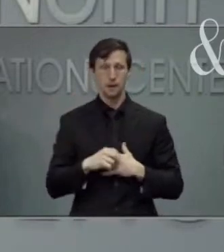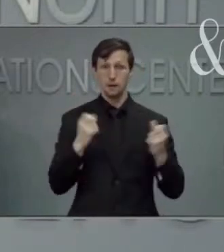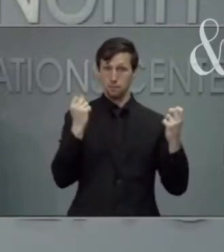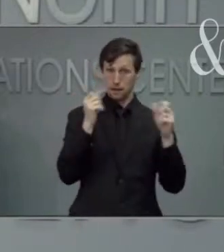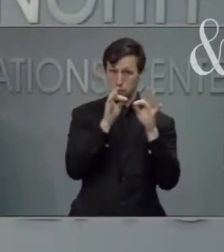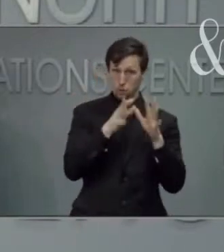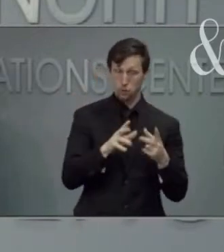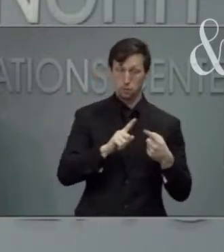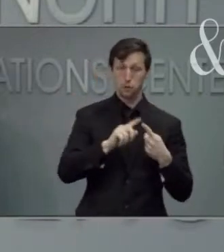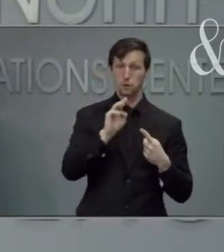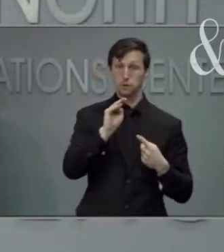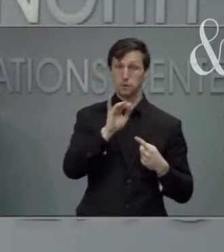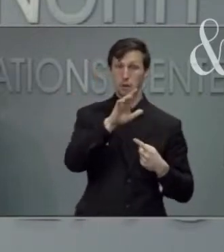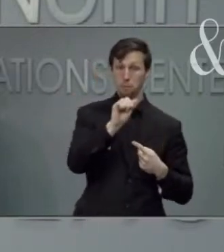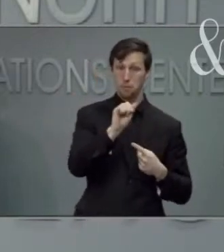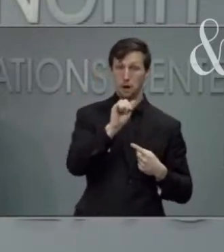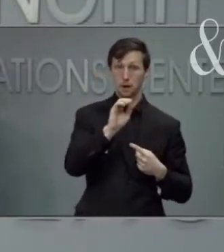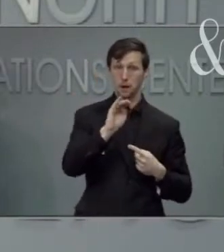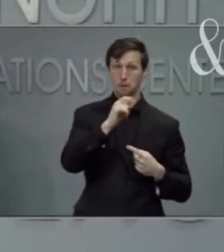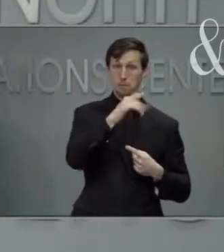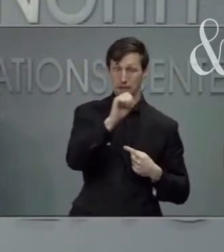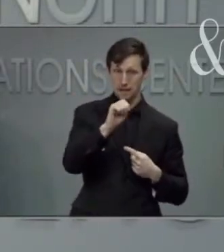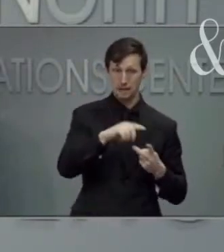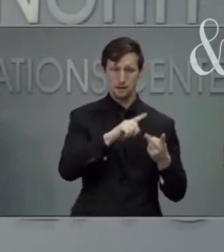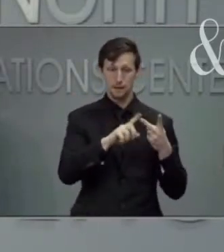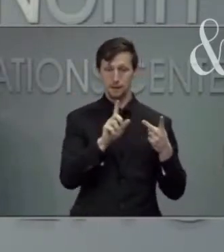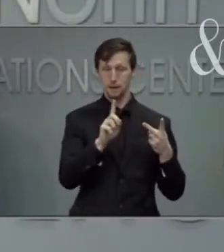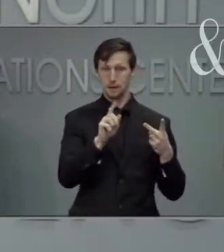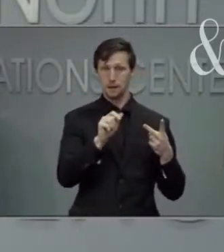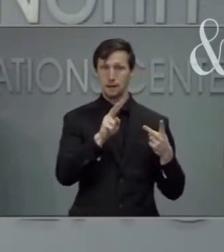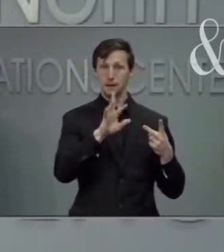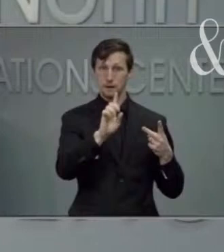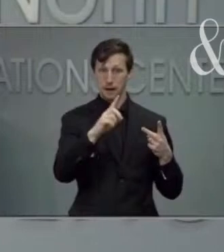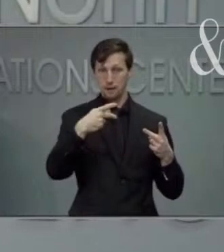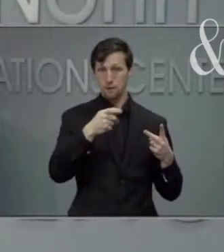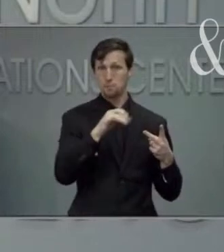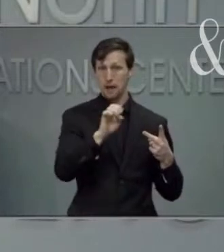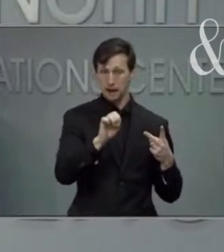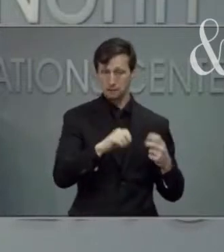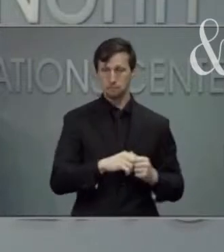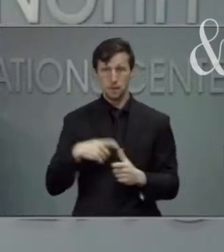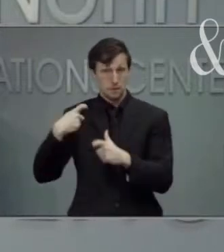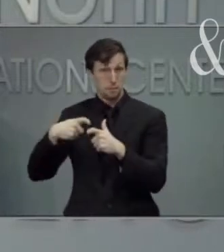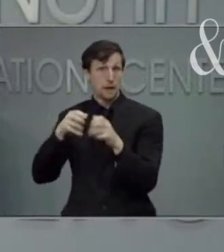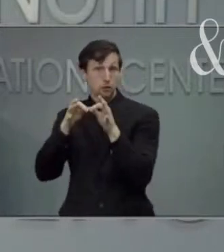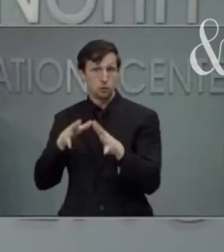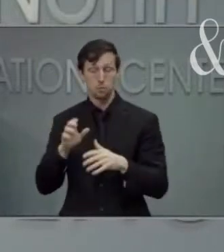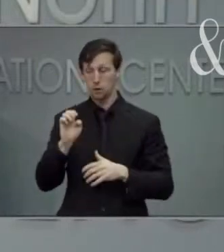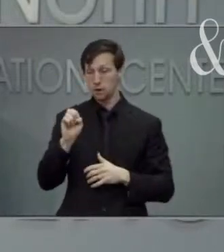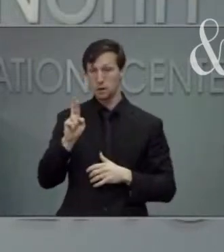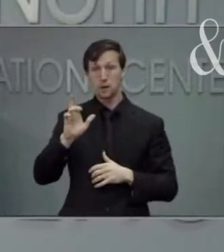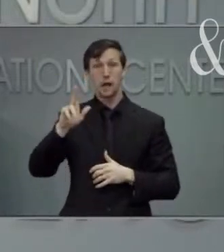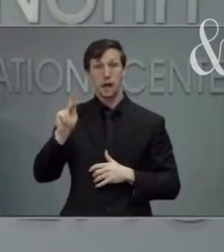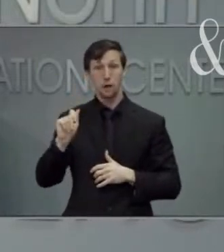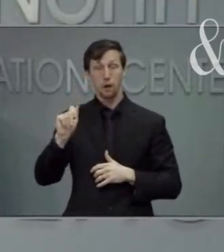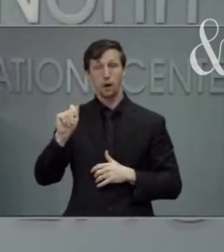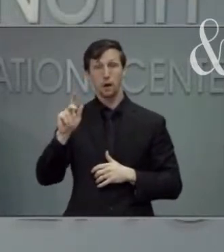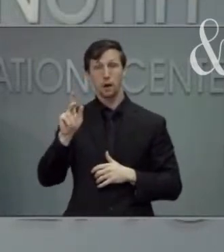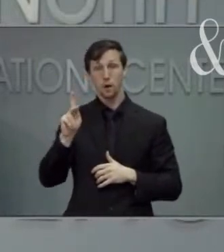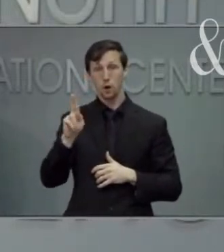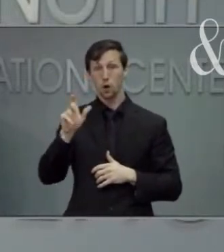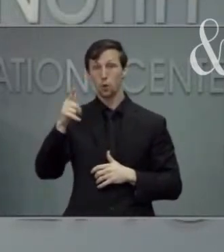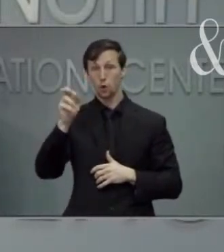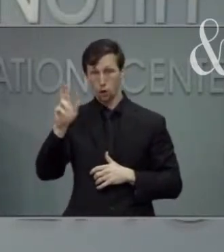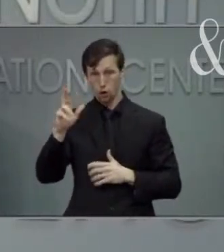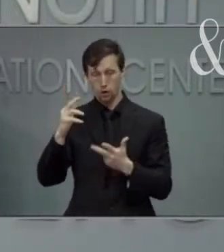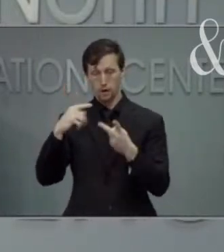interpreters, and Erica Kugler and Margaret Roberts are our Spanish language interpreters. Before Charlie